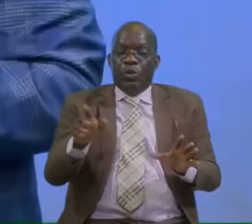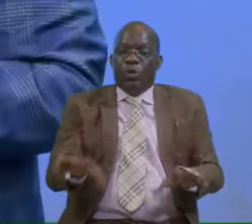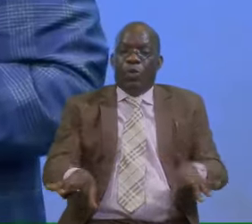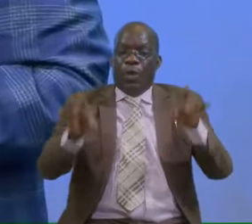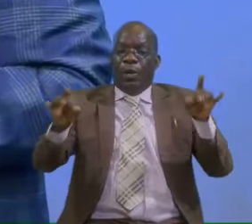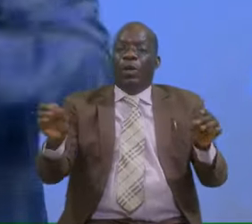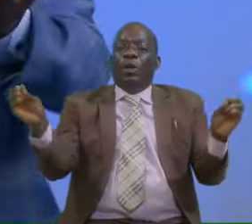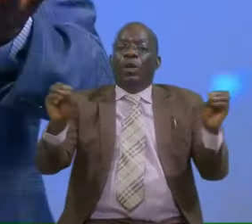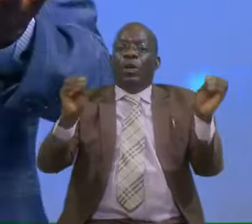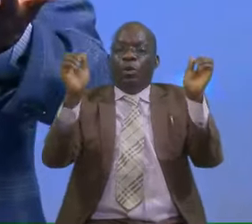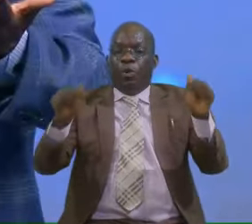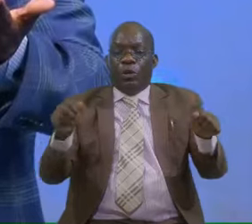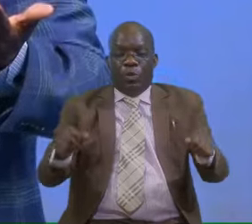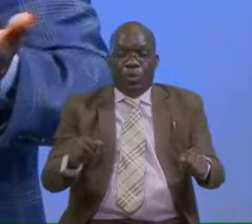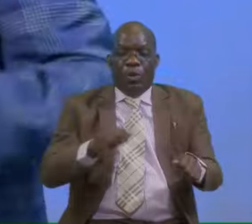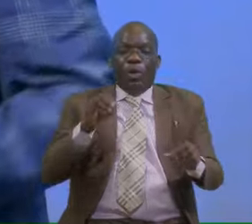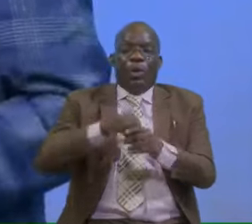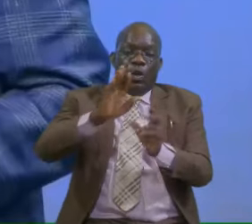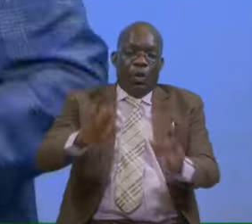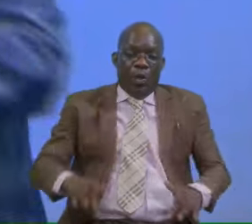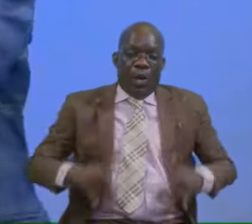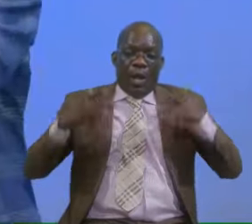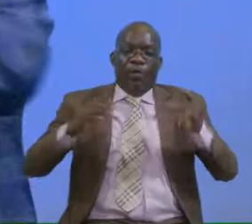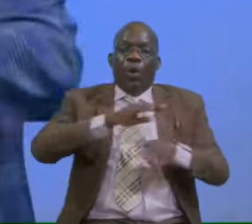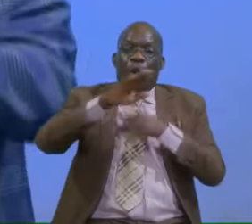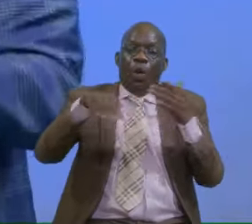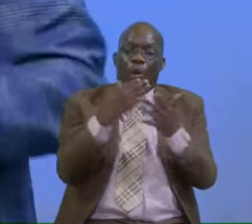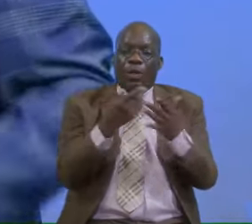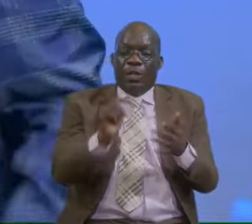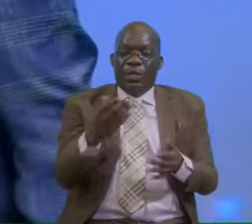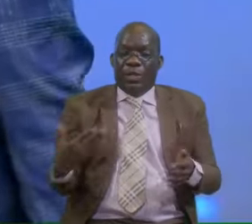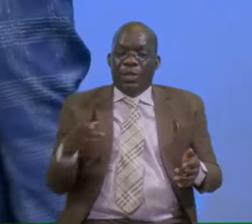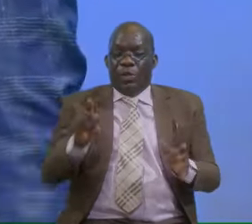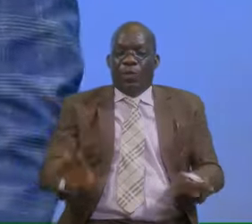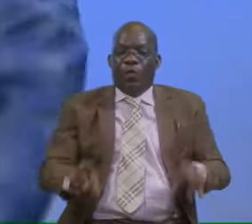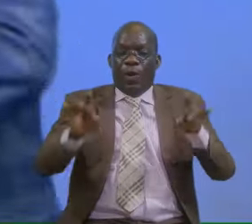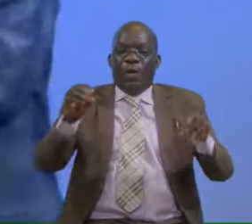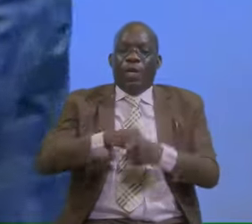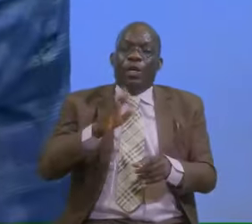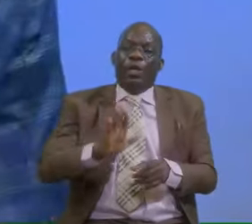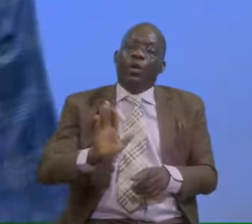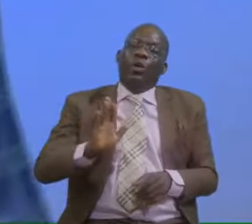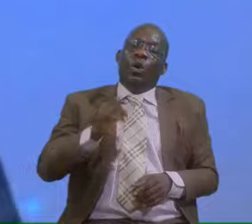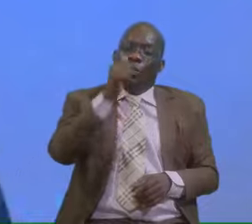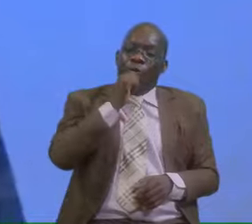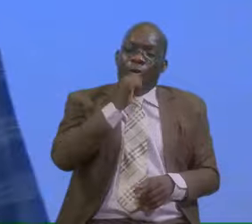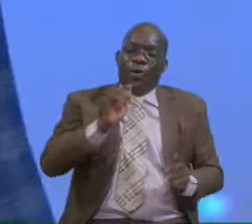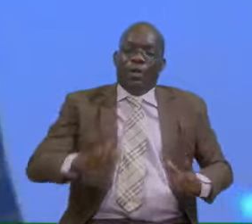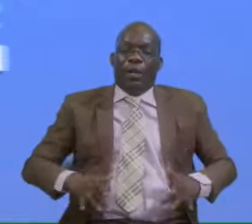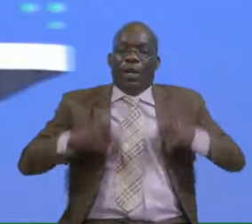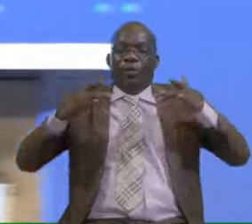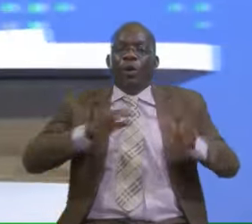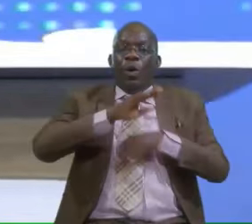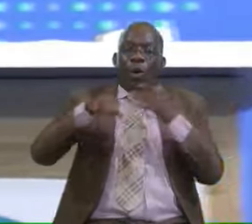personal life, all those things you found impossible in your private life, all those things you